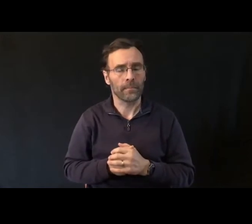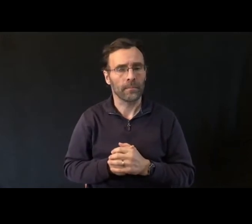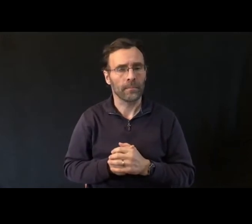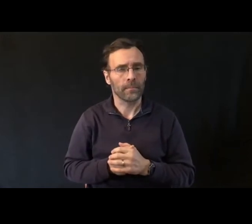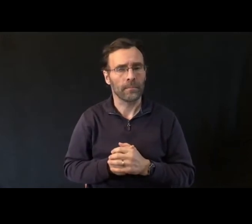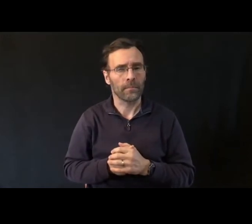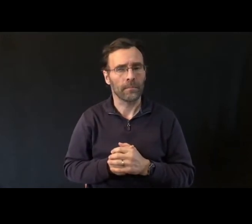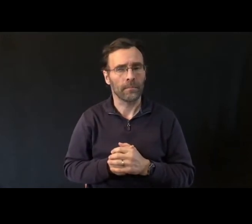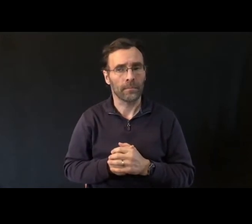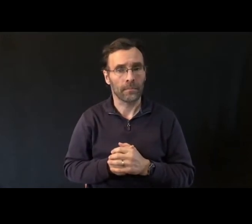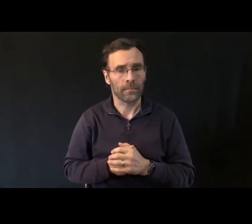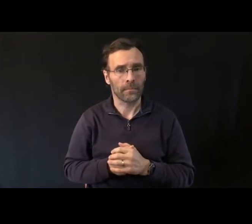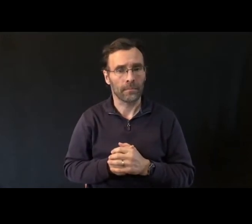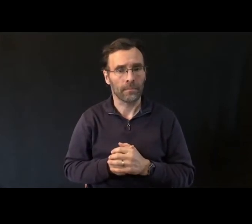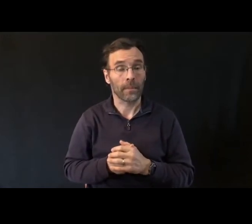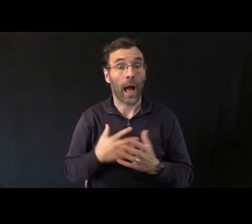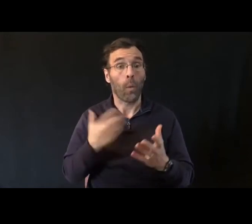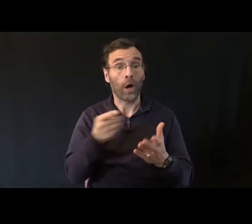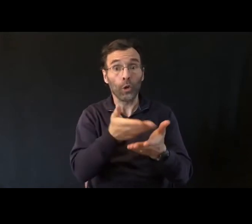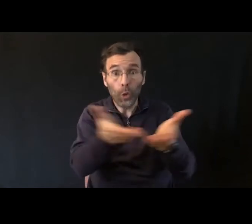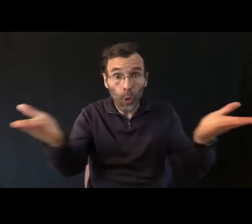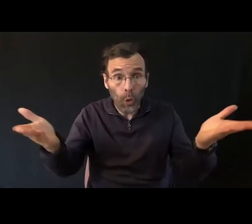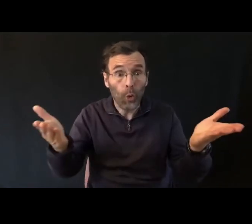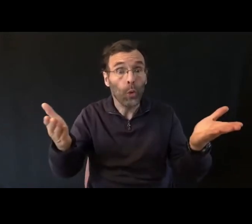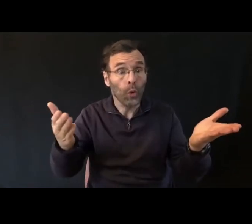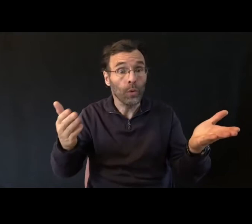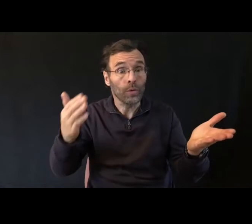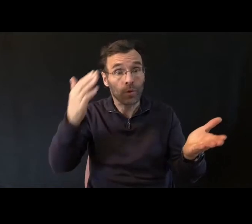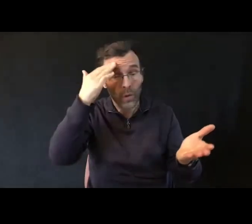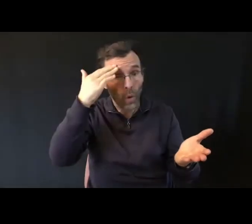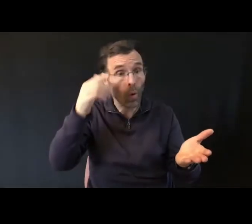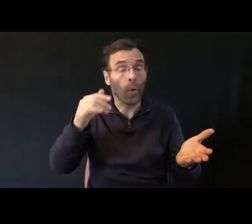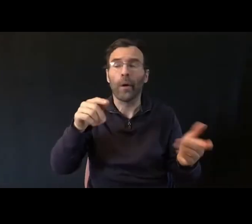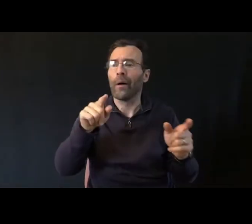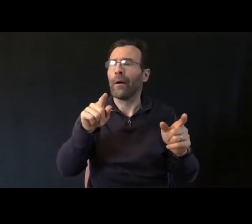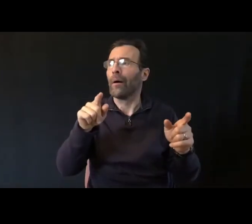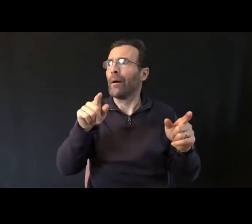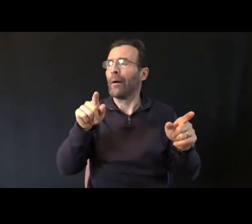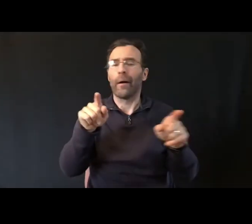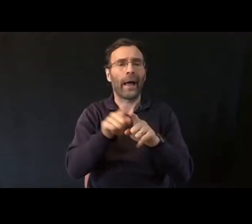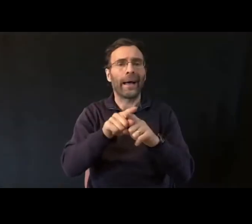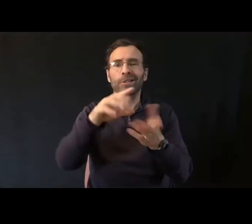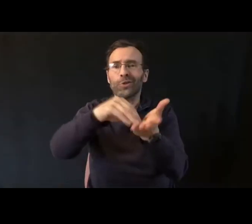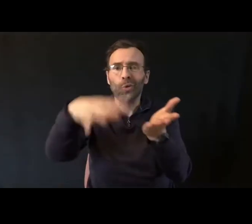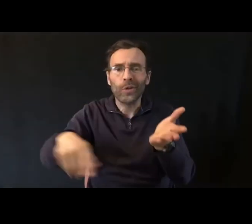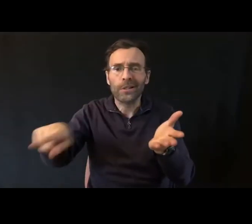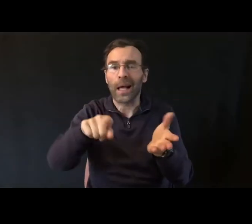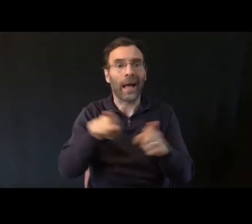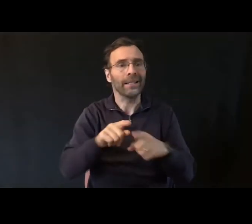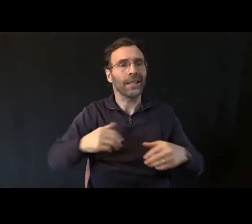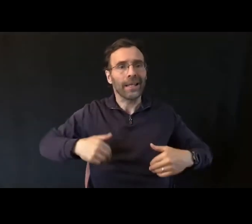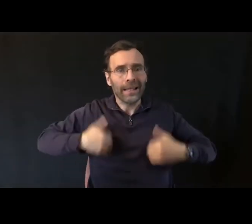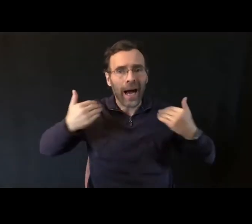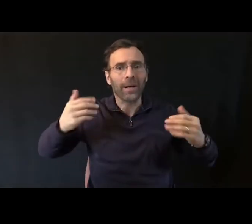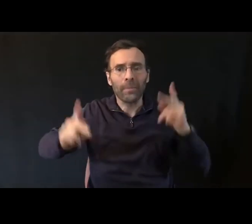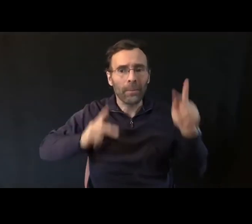I want yous to know, as you know, as students, as young people, you know, try